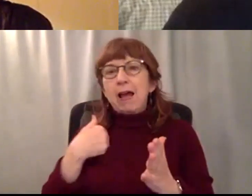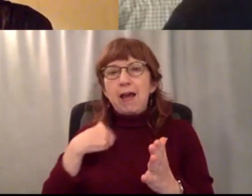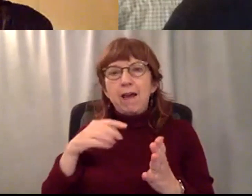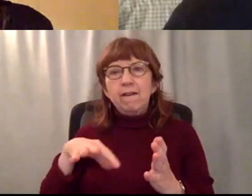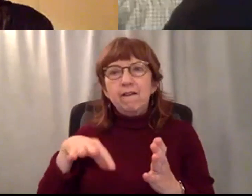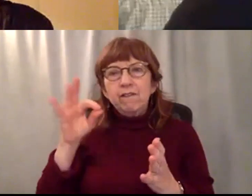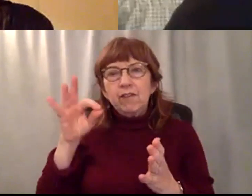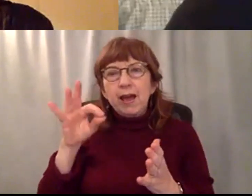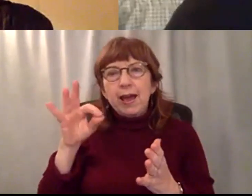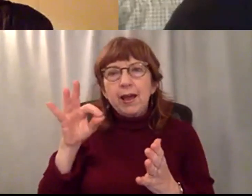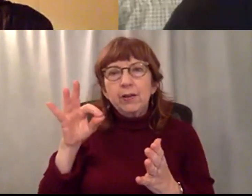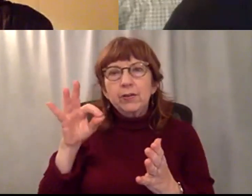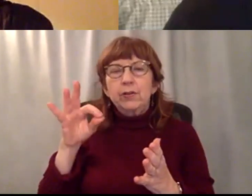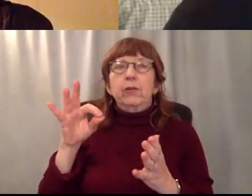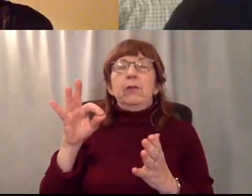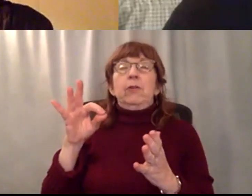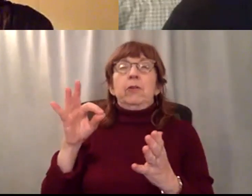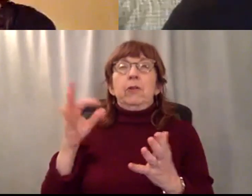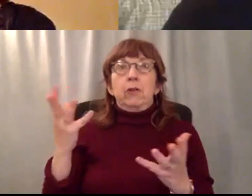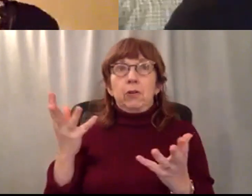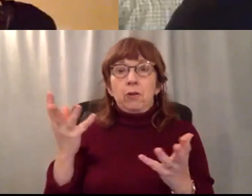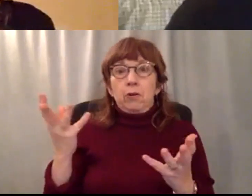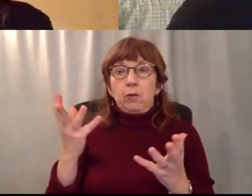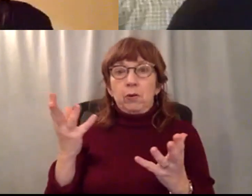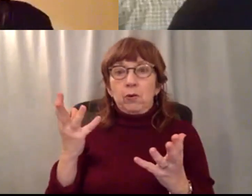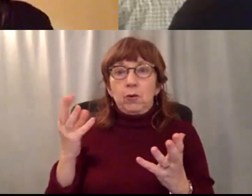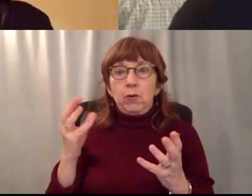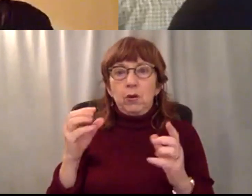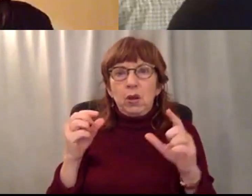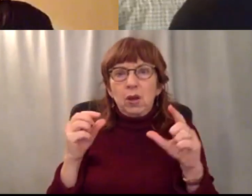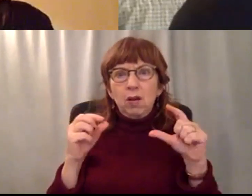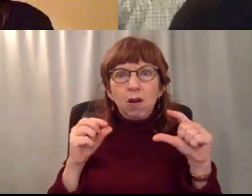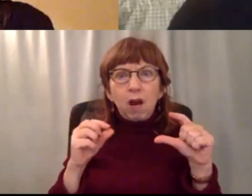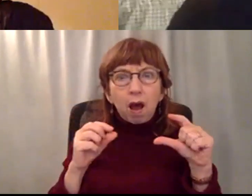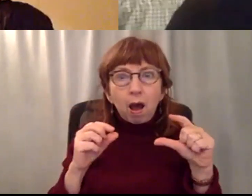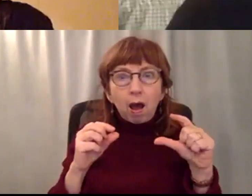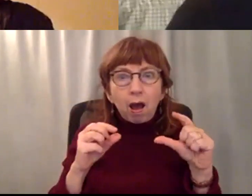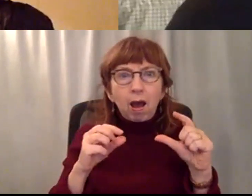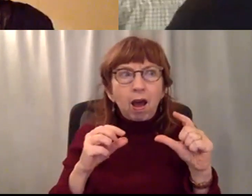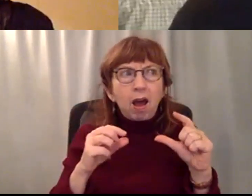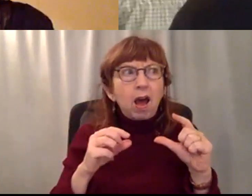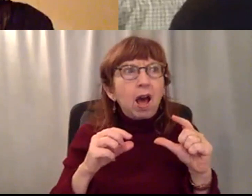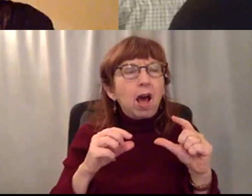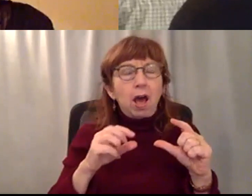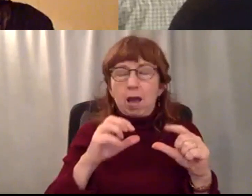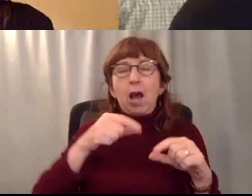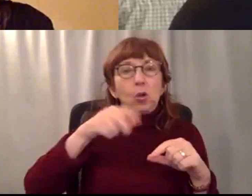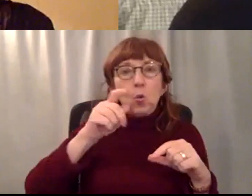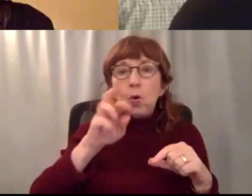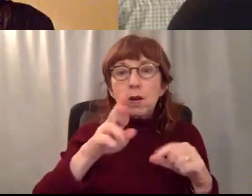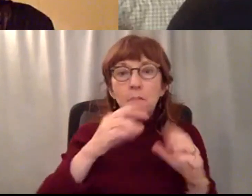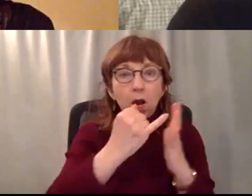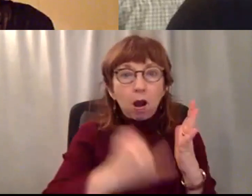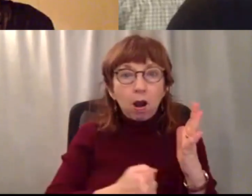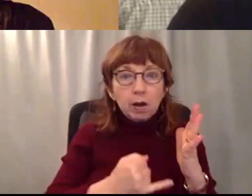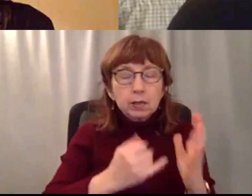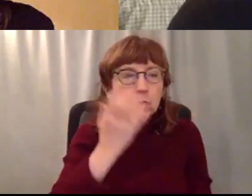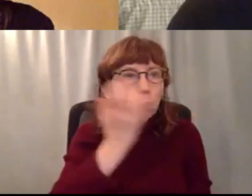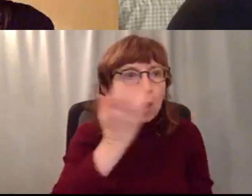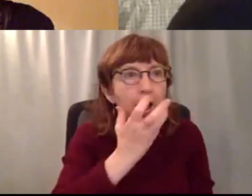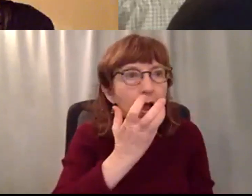this super tiny queer artist who like I'd never heard of, and how their